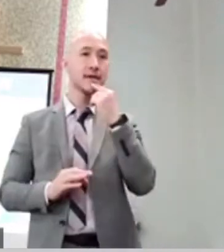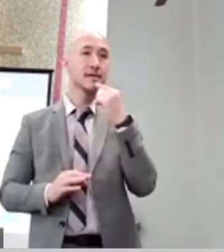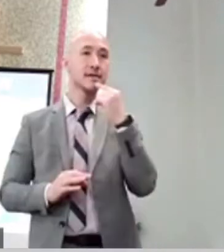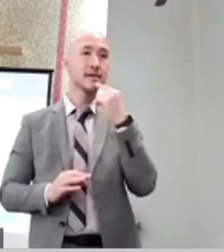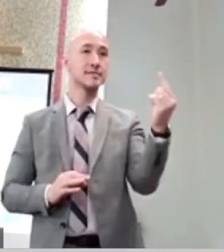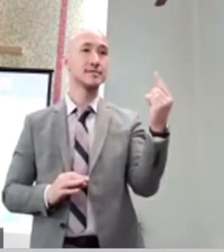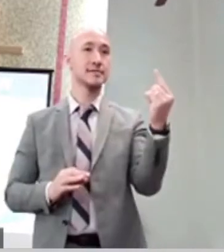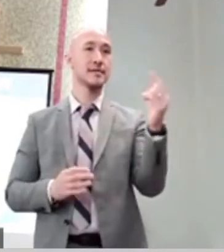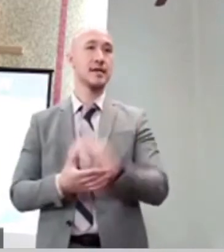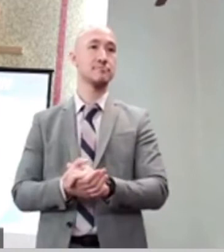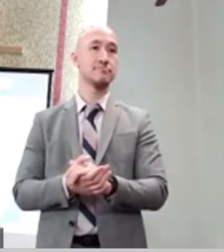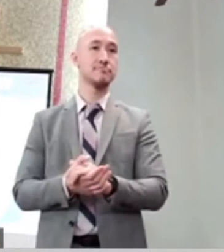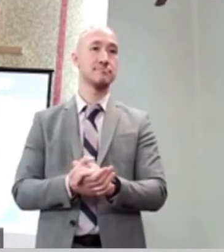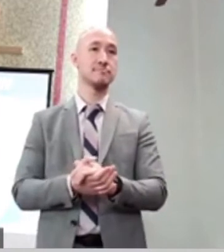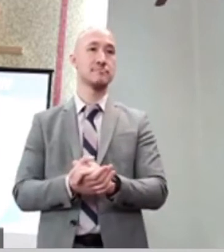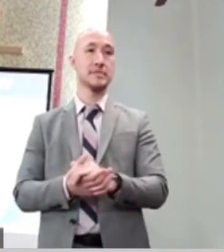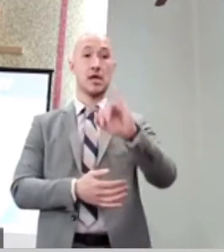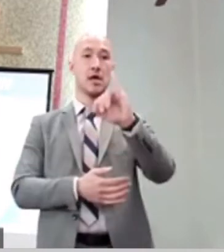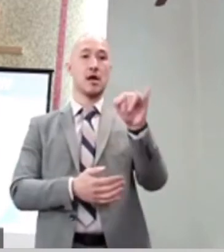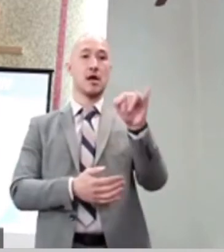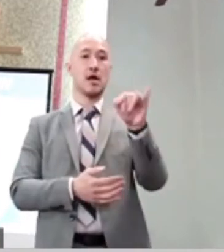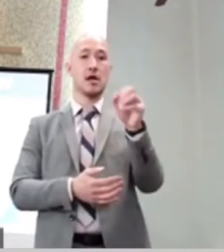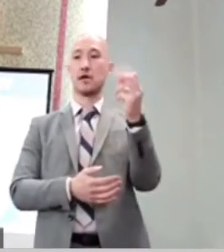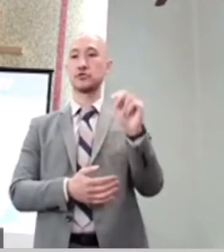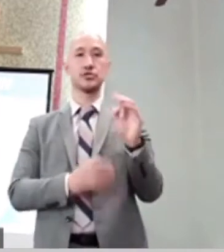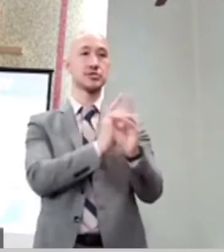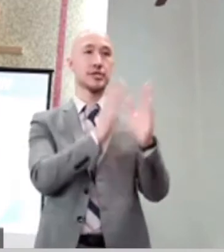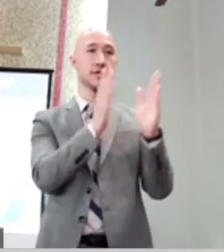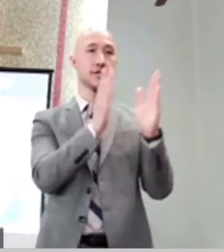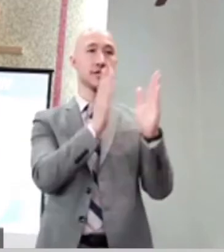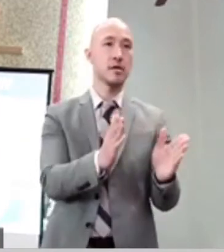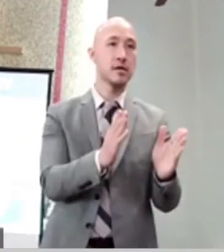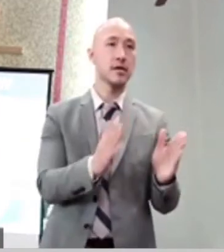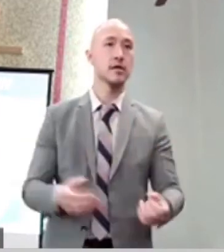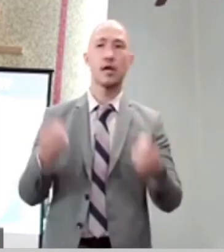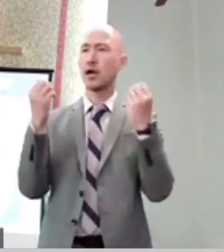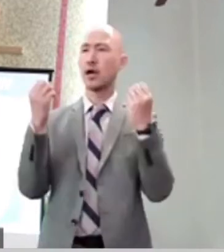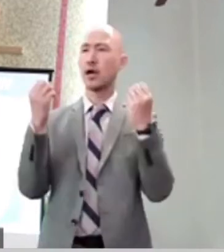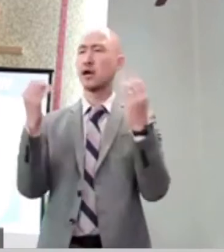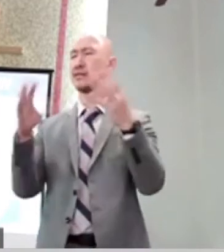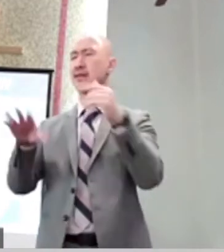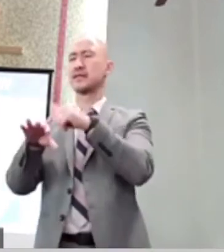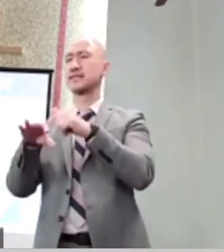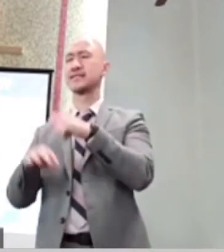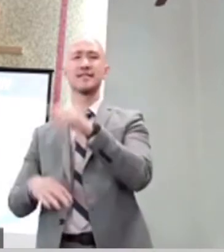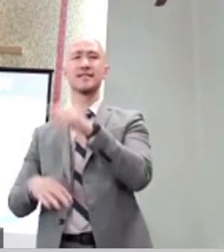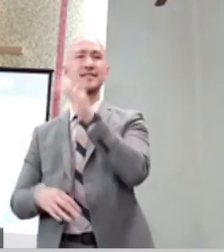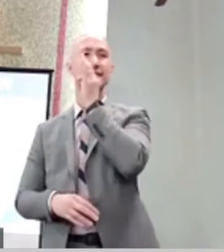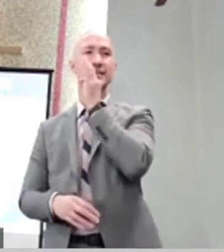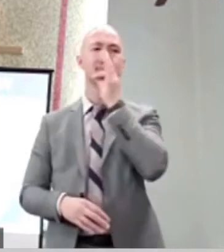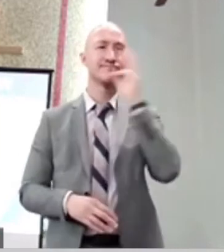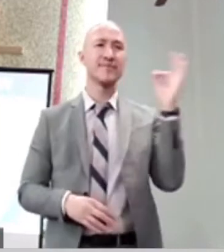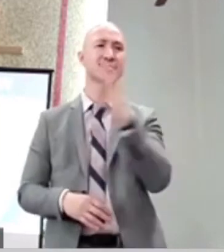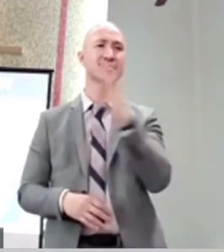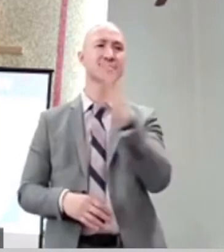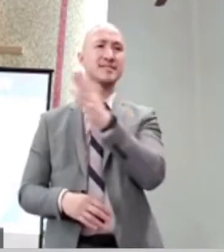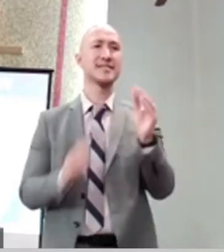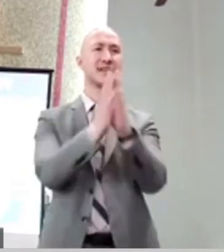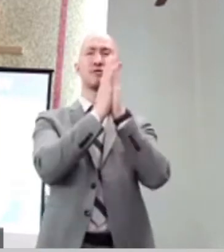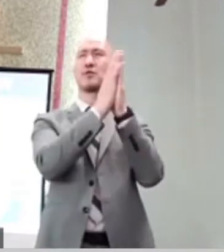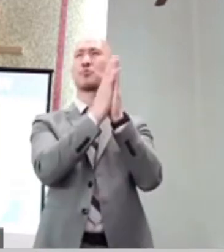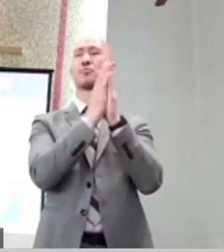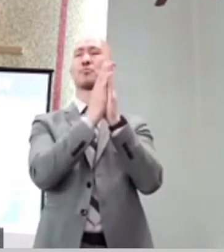So, you know, they're powerful, they're stubborn, these Pharisees, very pride-filled. And all they can offer